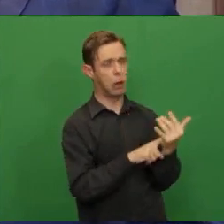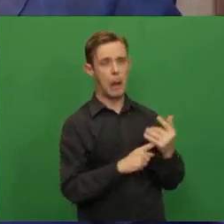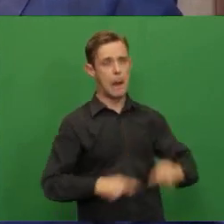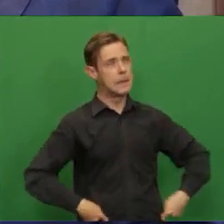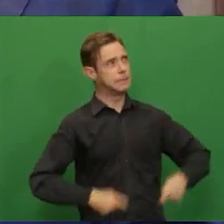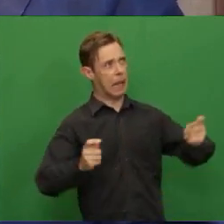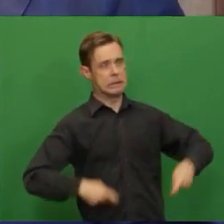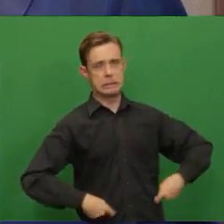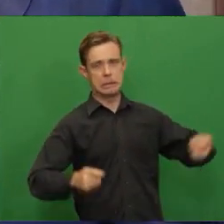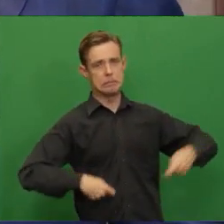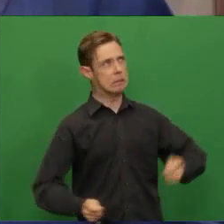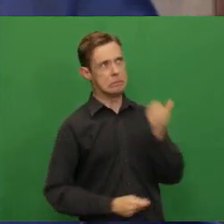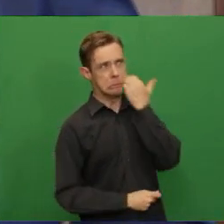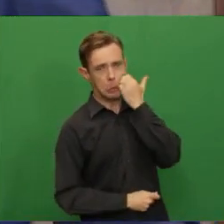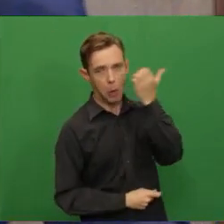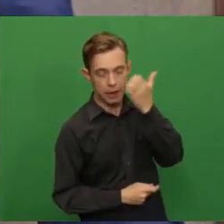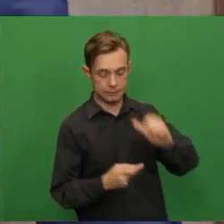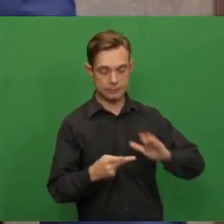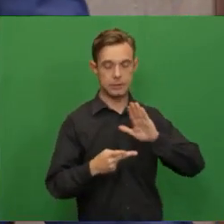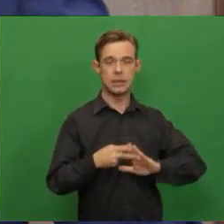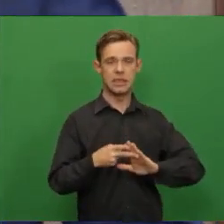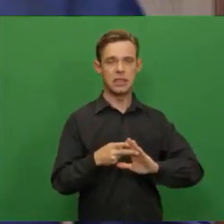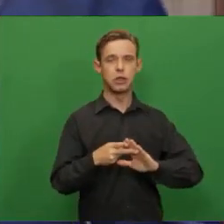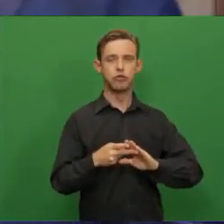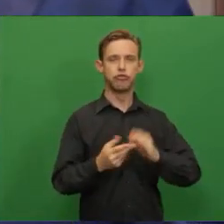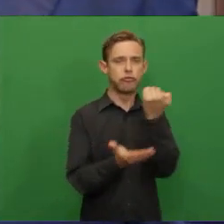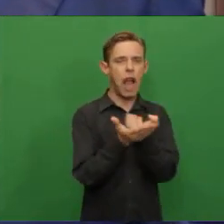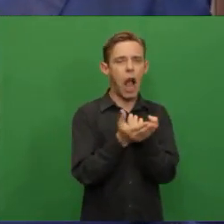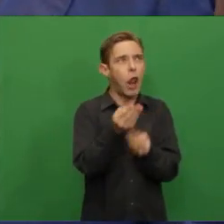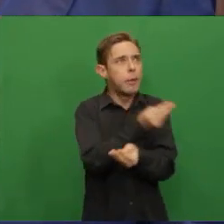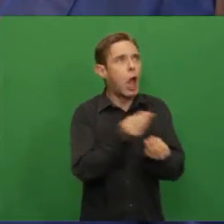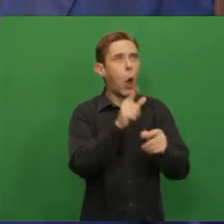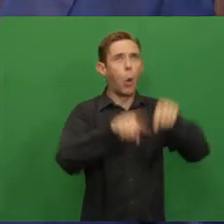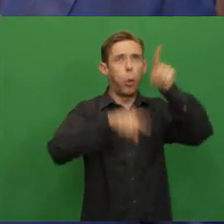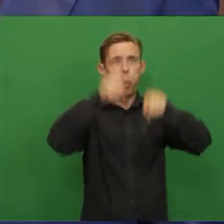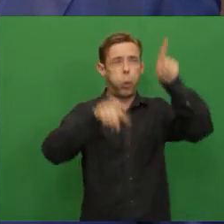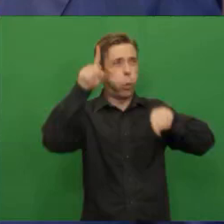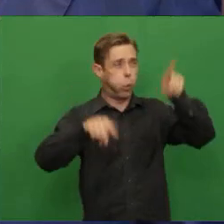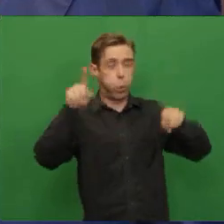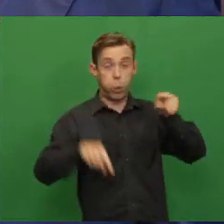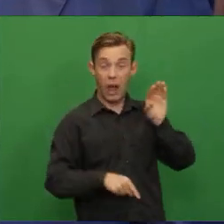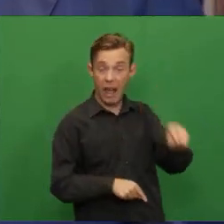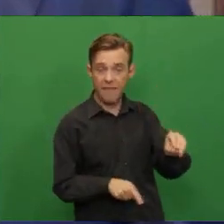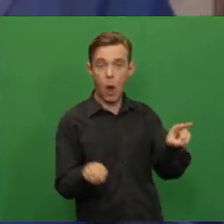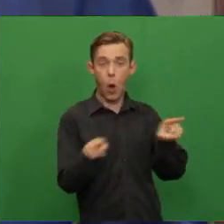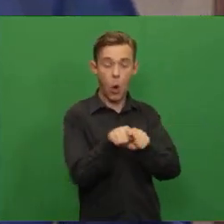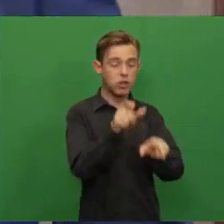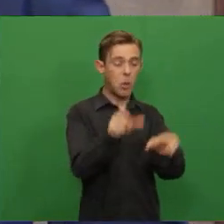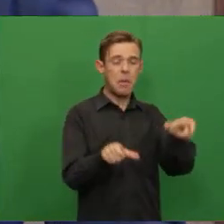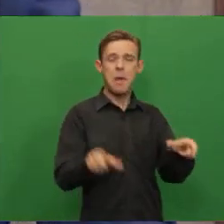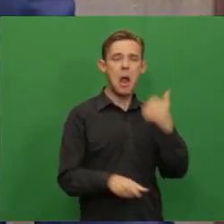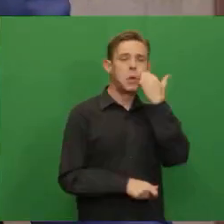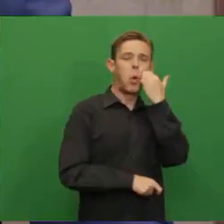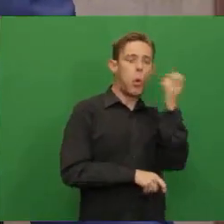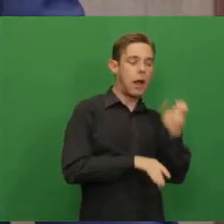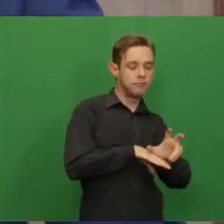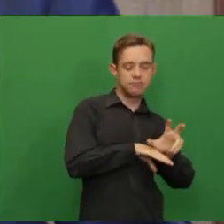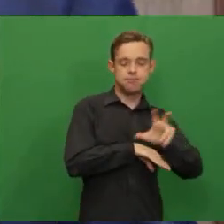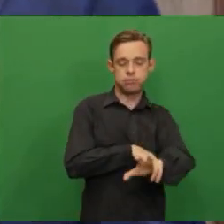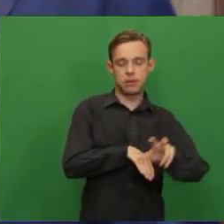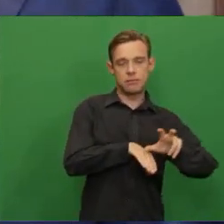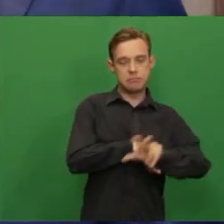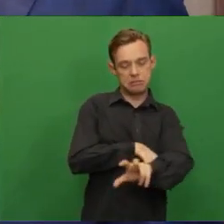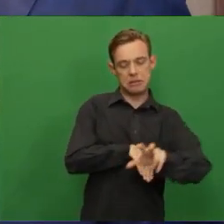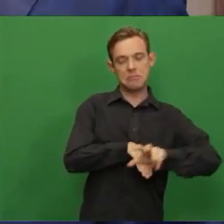financial market volatility, and the change in investor sentiment towards emerging markets remain key